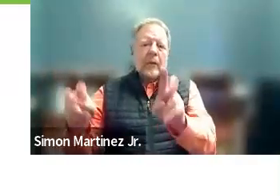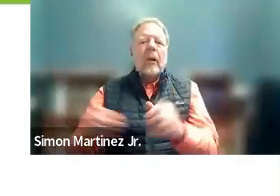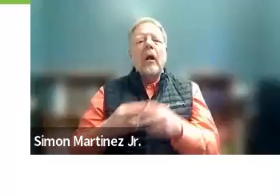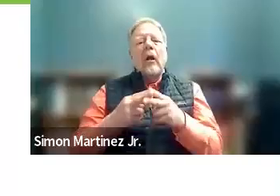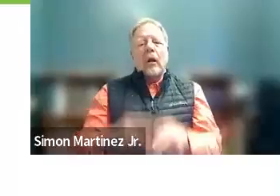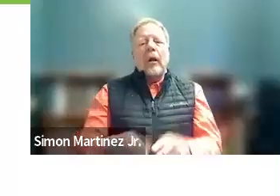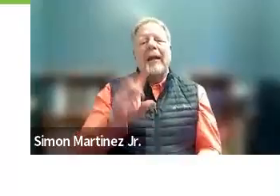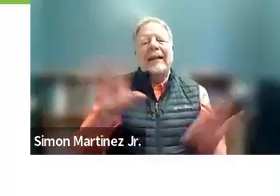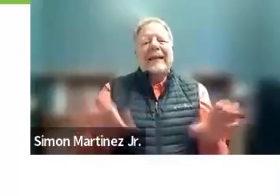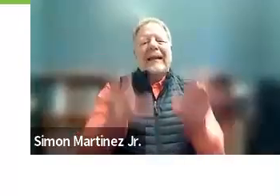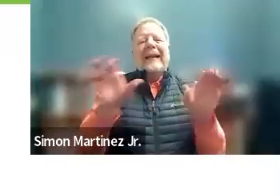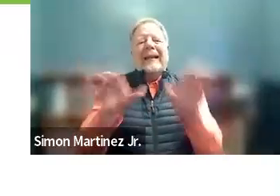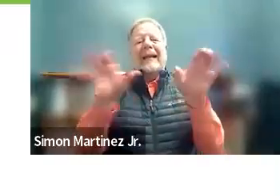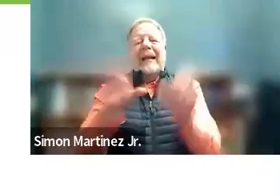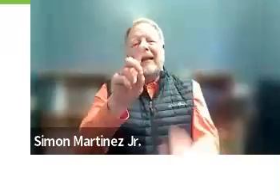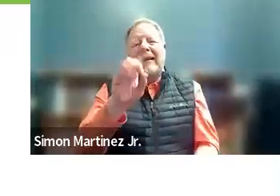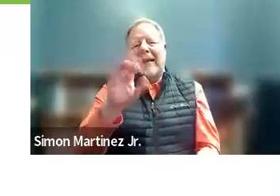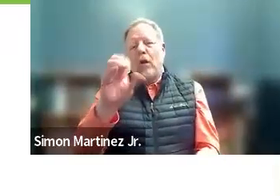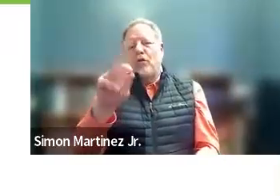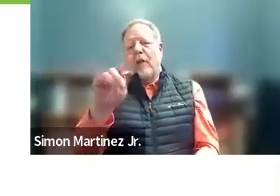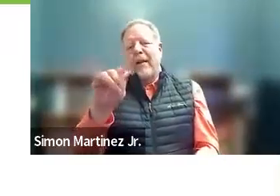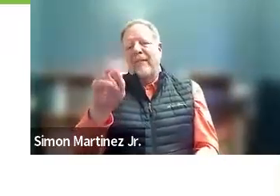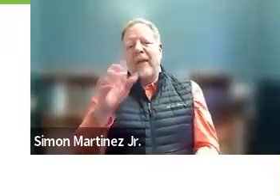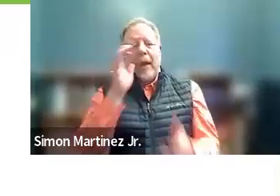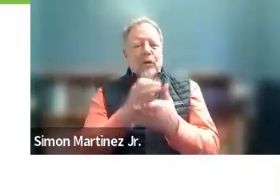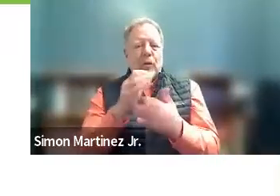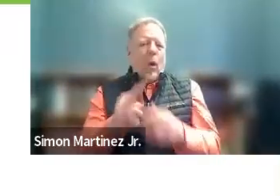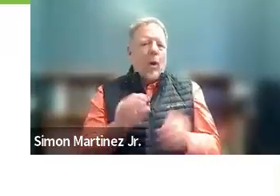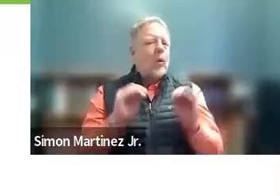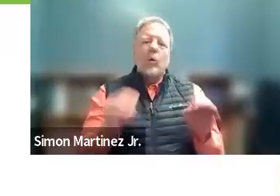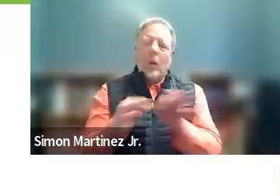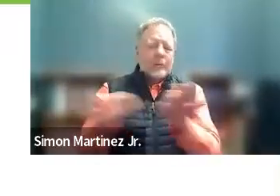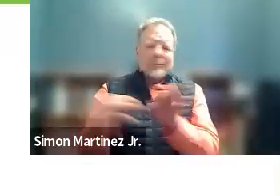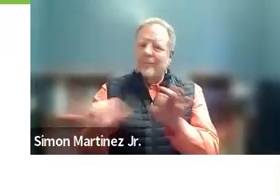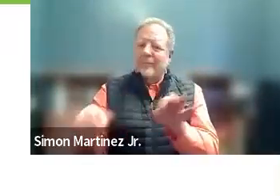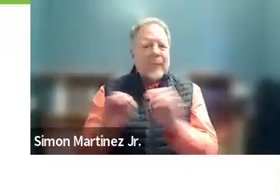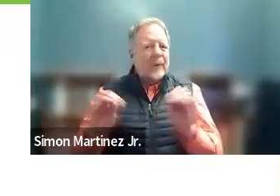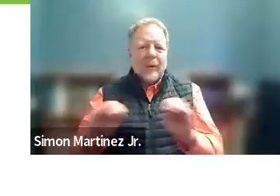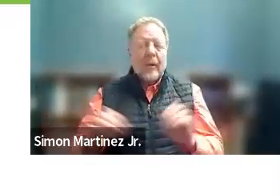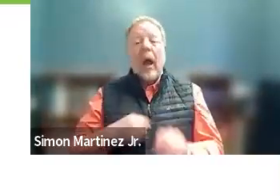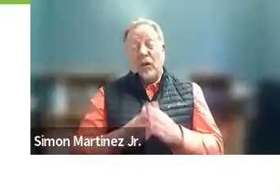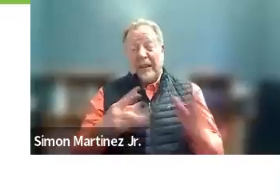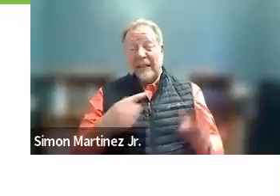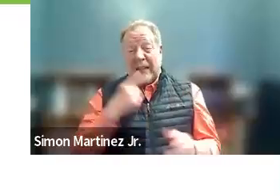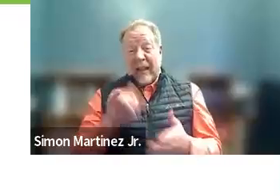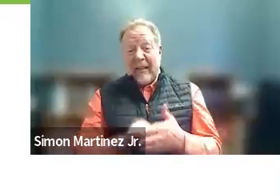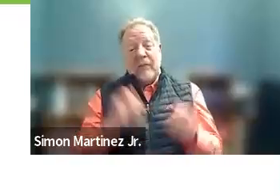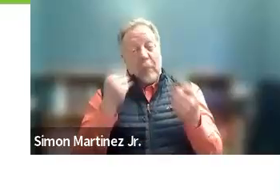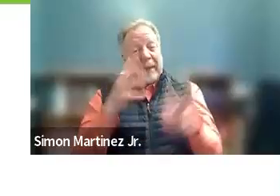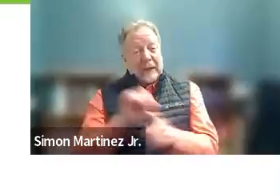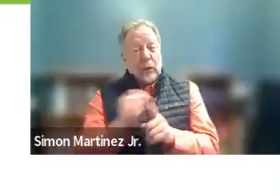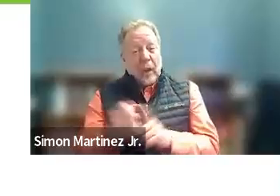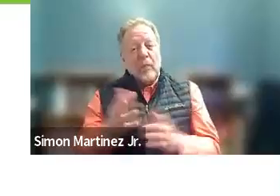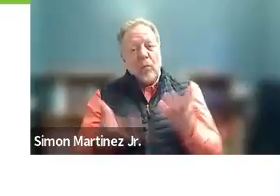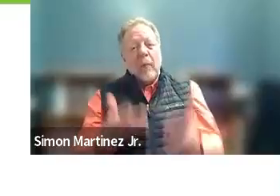like a decorative image, right? It's only for decoration, not for any sort of meaning. I would generally say, for a lot of cases, there's